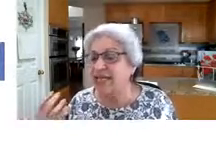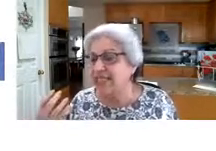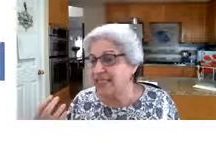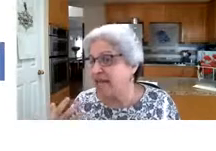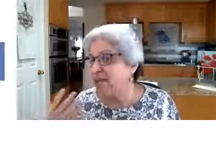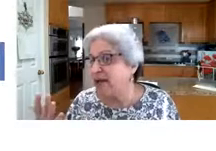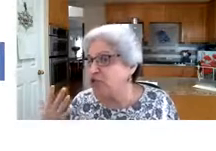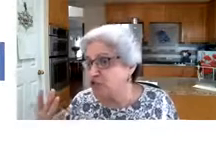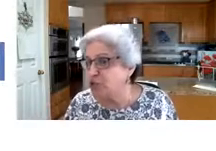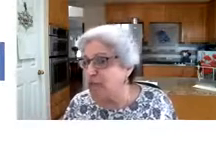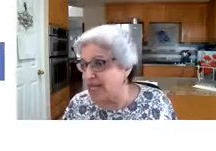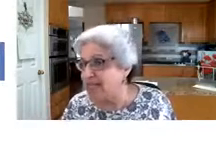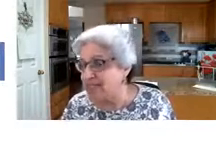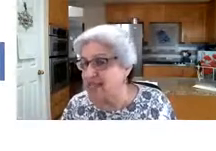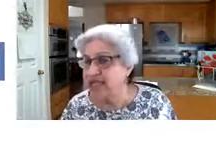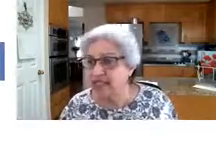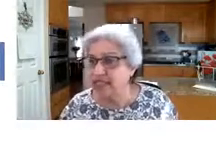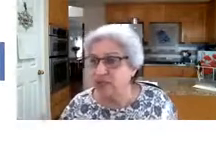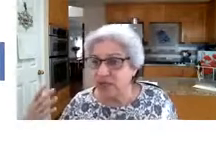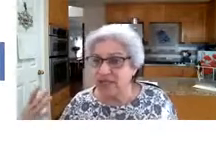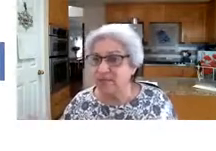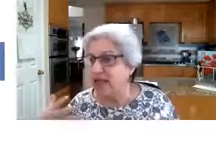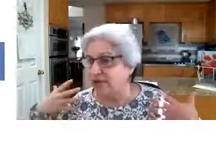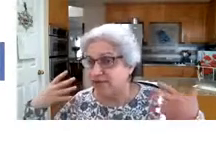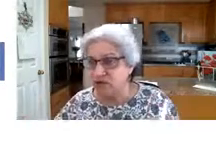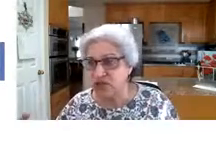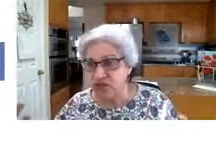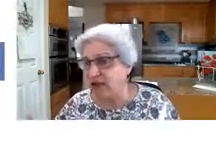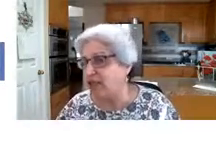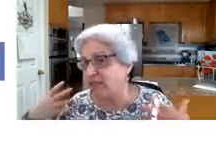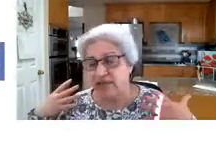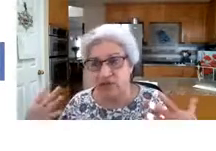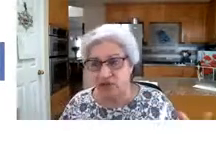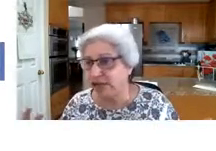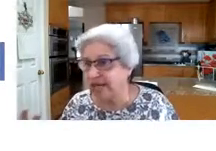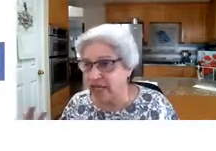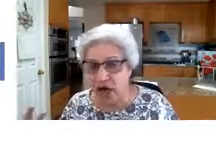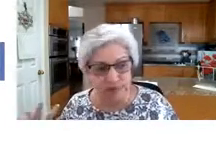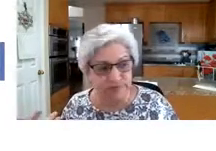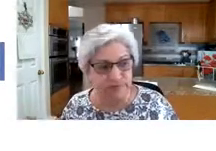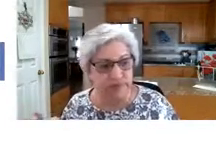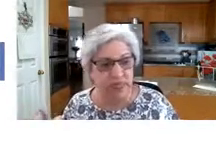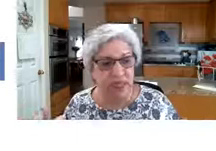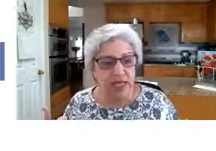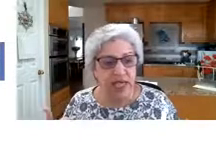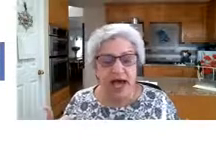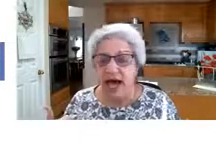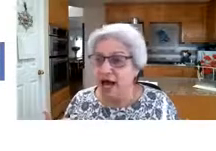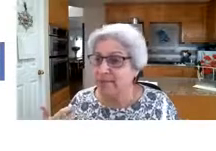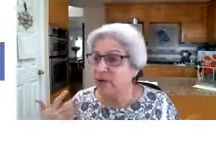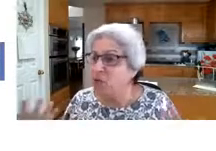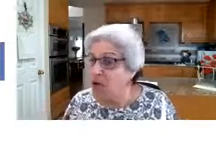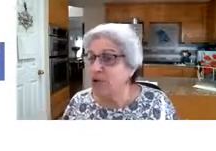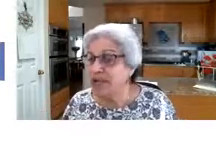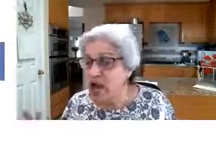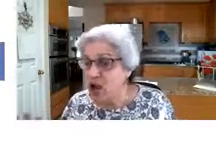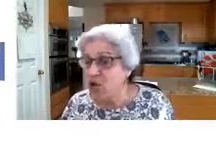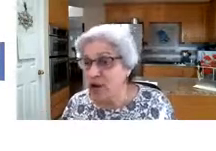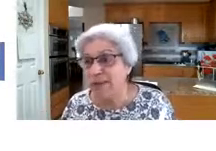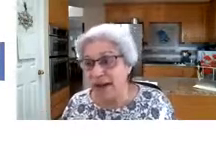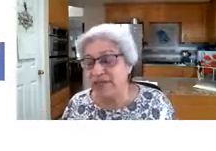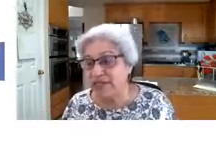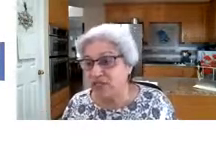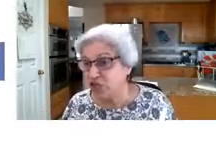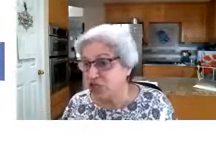antibodies take about 2 weeks to really be at full strength, ready to go. What we